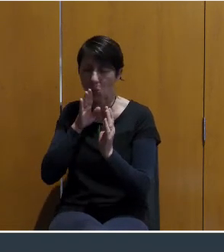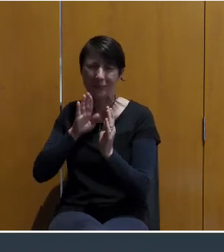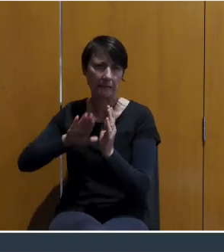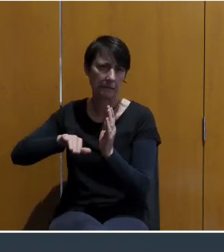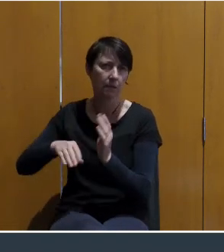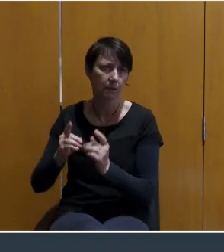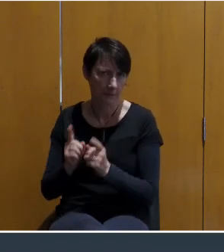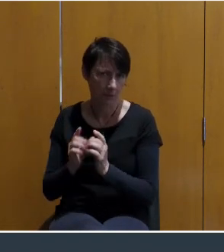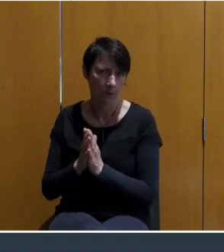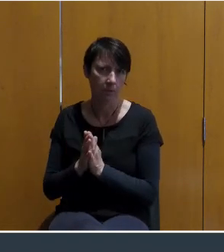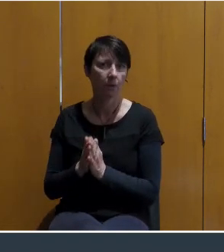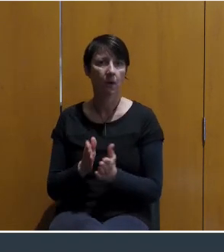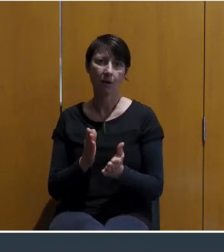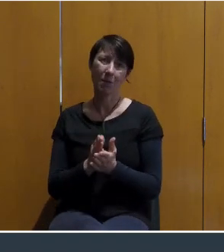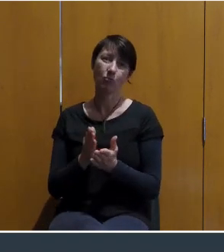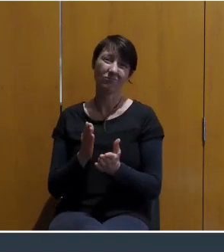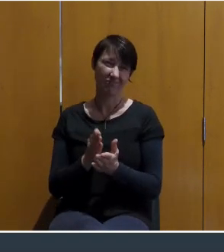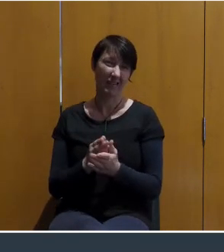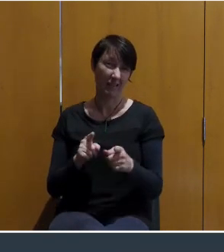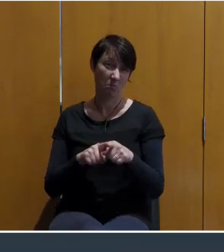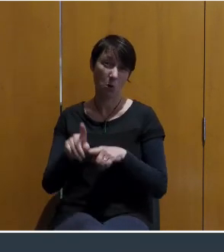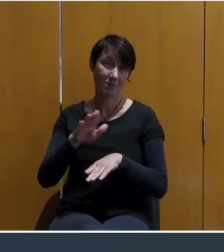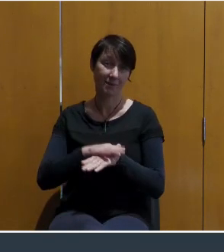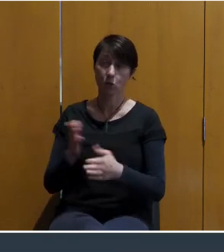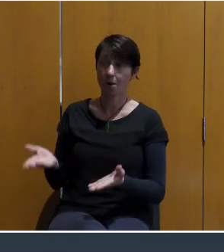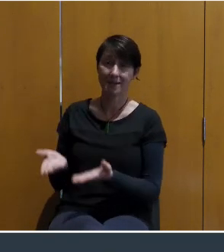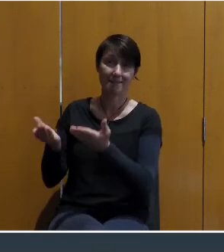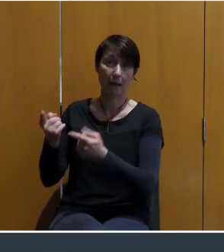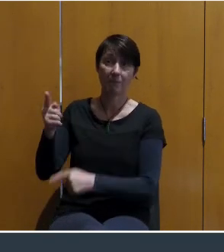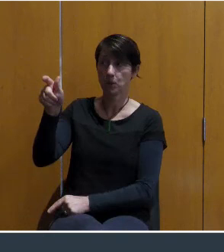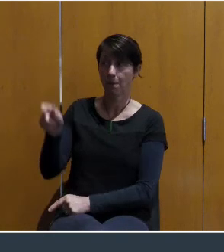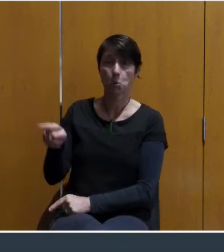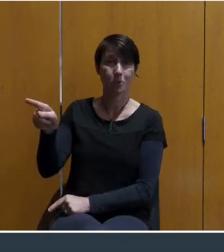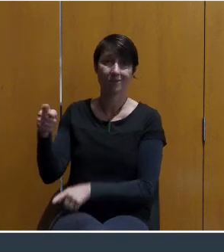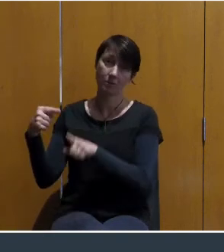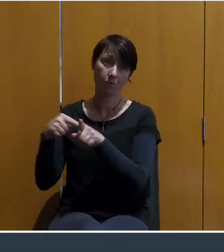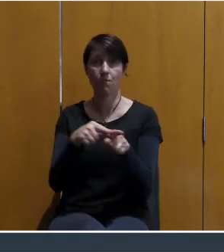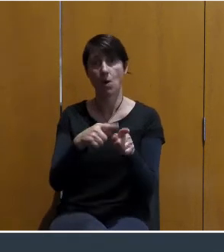the dog owner to comply with the laws.